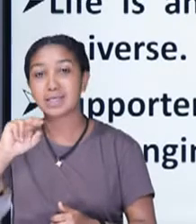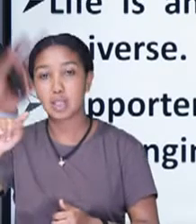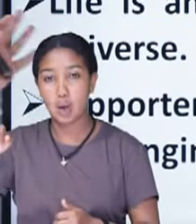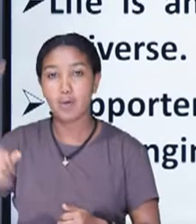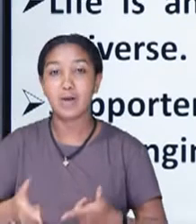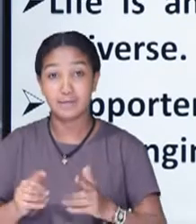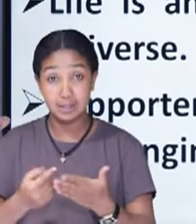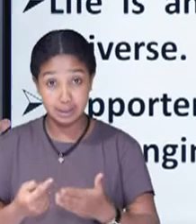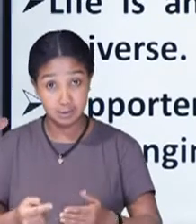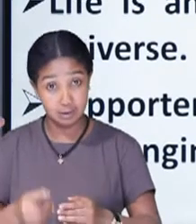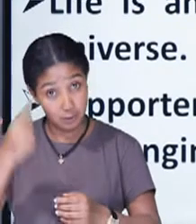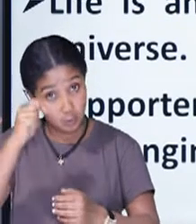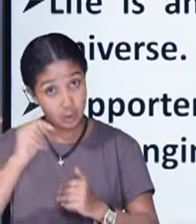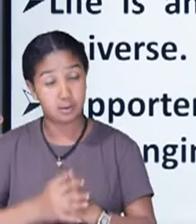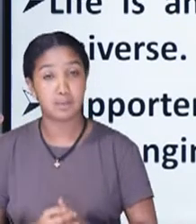In this theory,